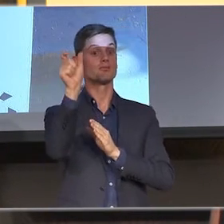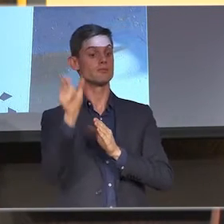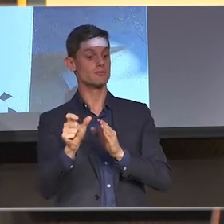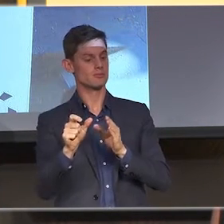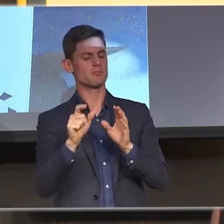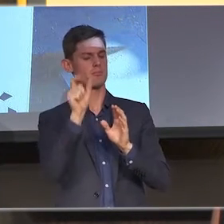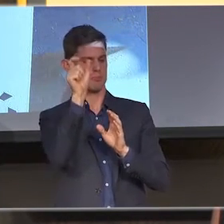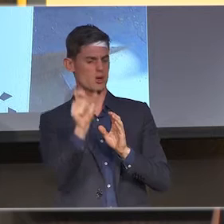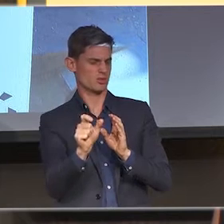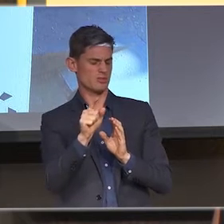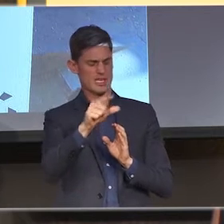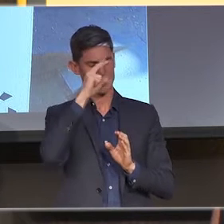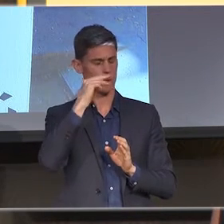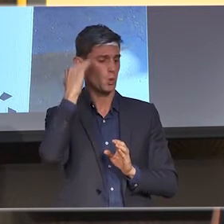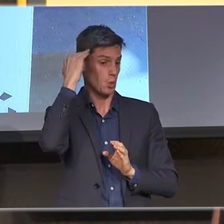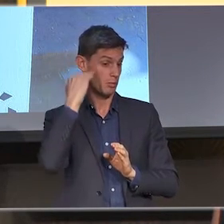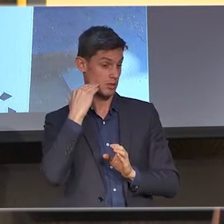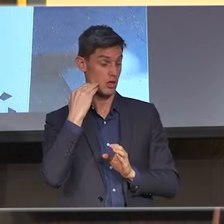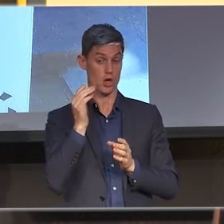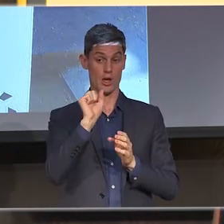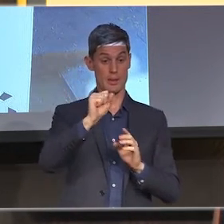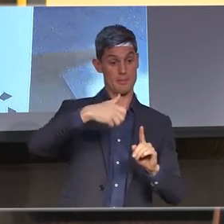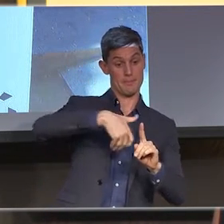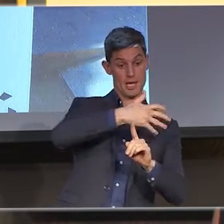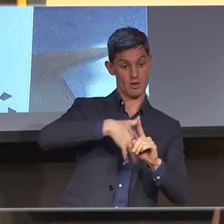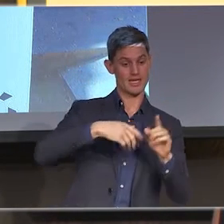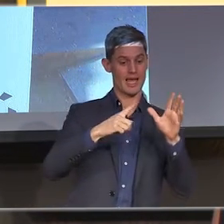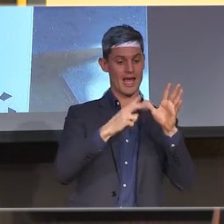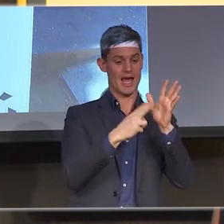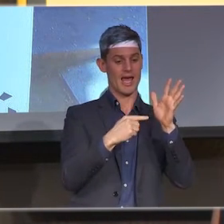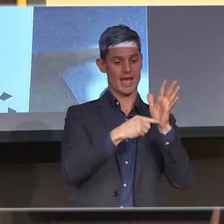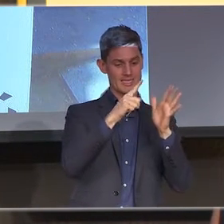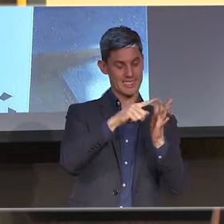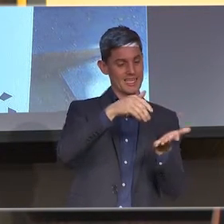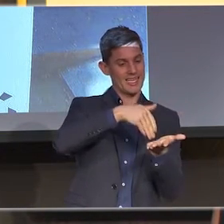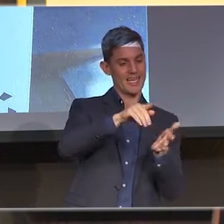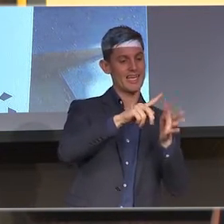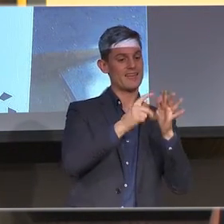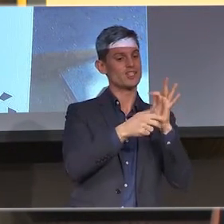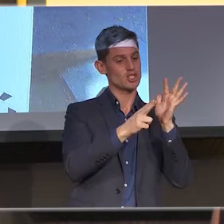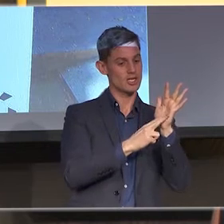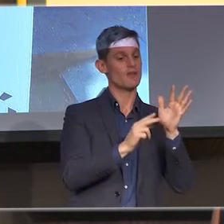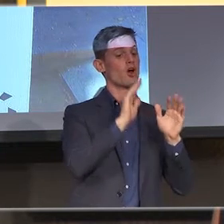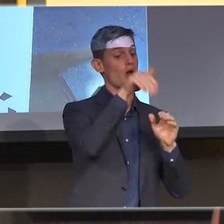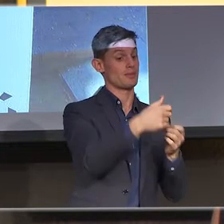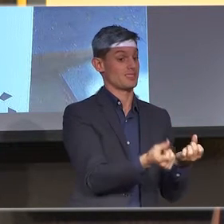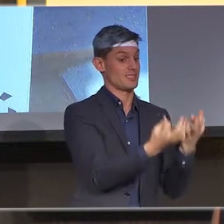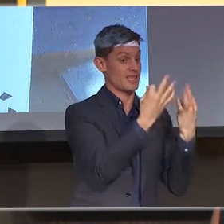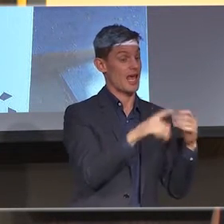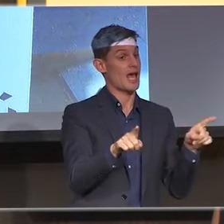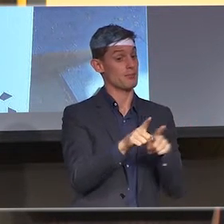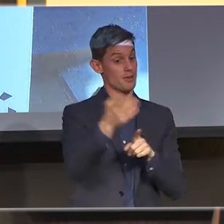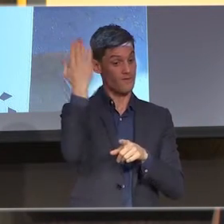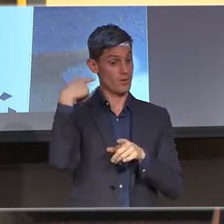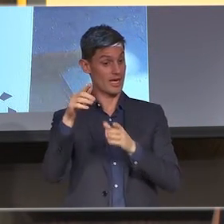Ada Colau, was a young woman with a background as an anti-evictions and homelessness activist and former leader of the Platform